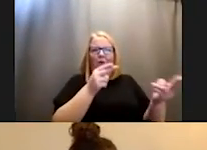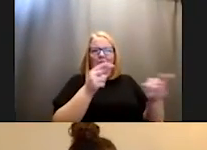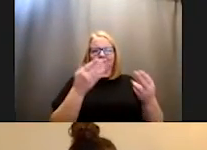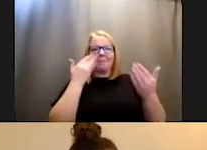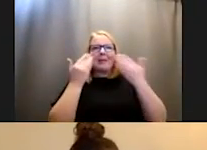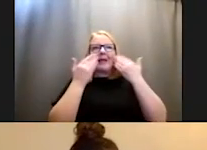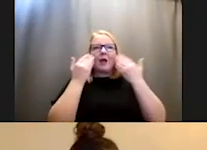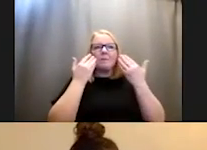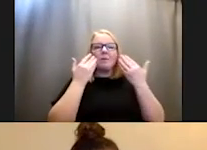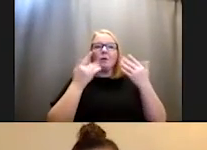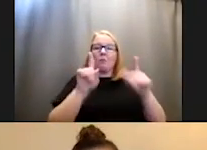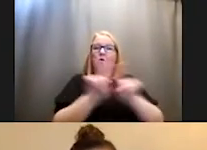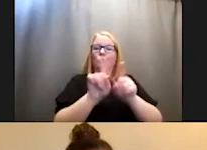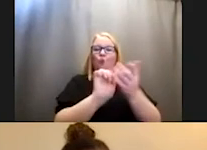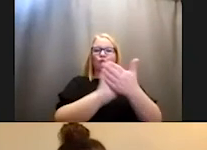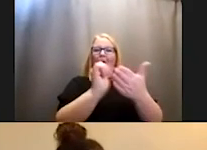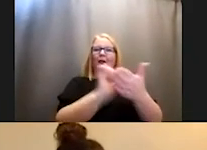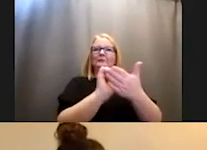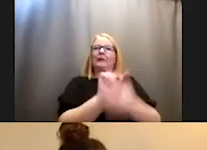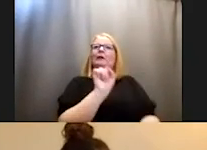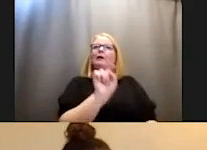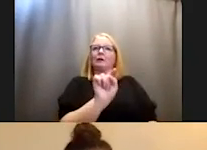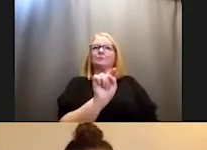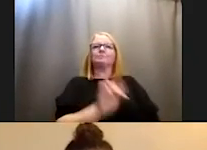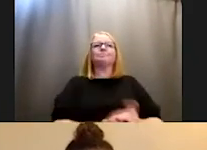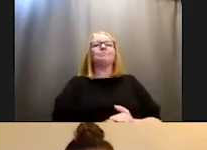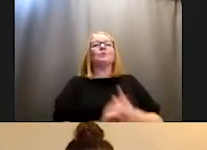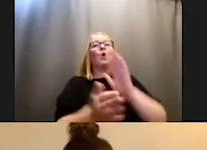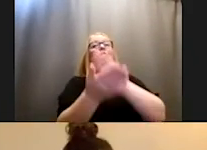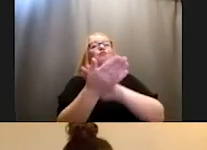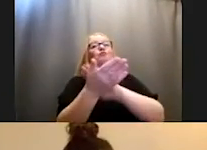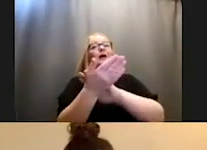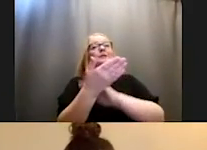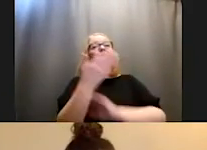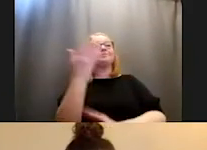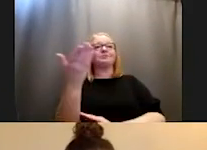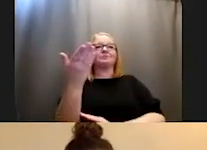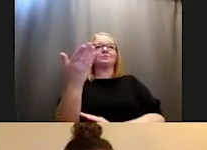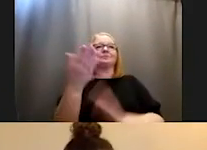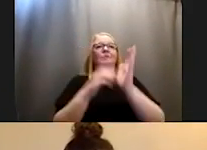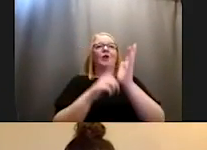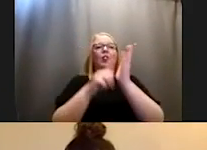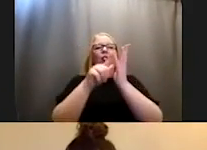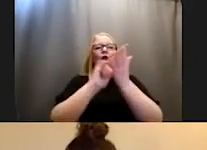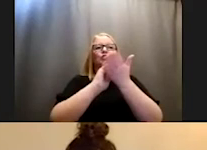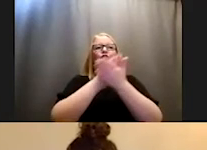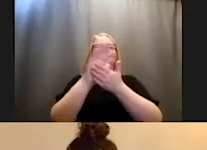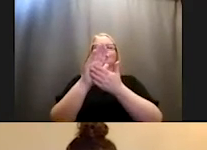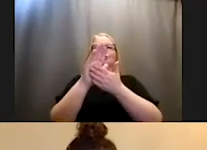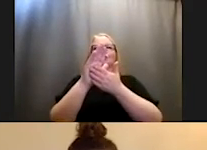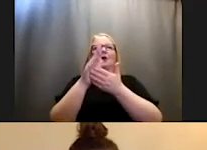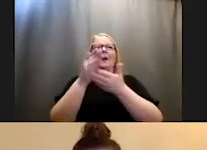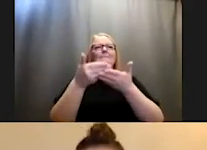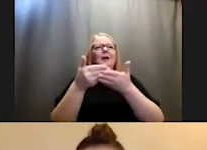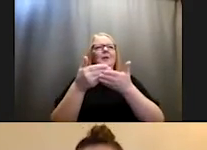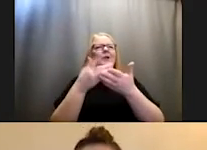in the branding itself. And on the right, you've got an advert for Blush Baby, available in 5 saucy